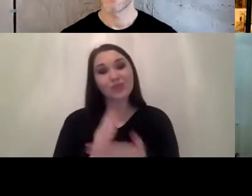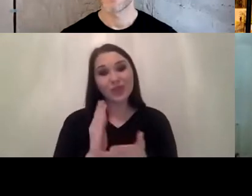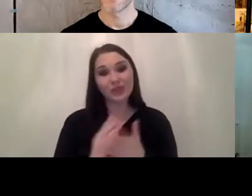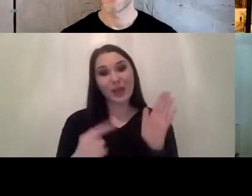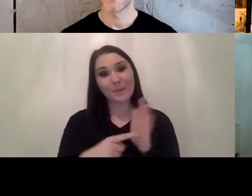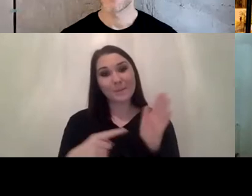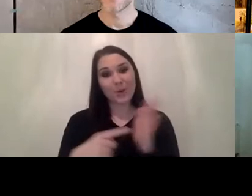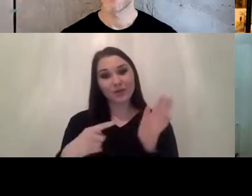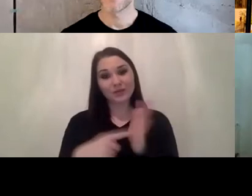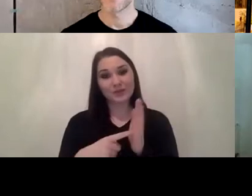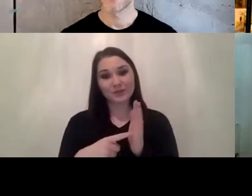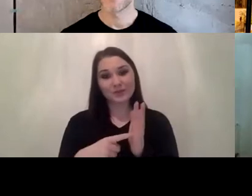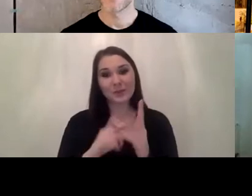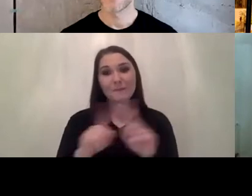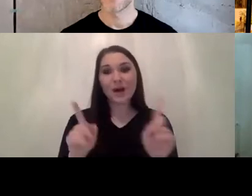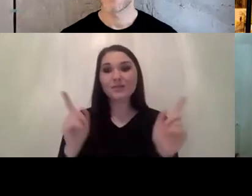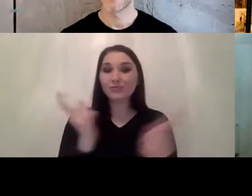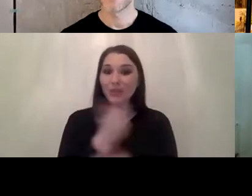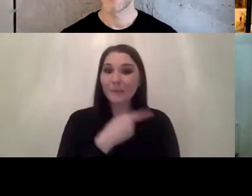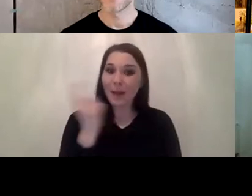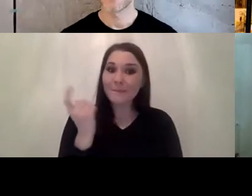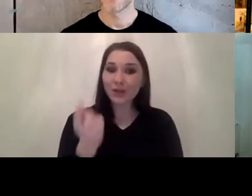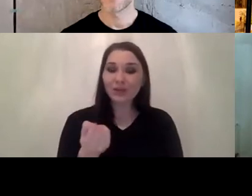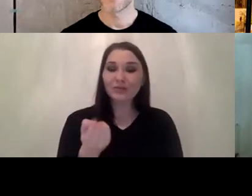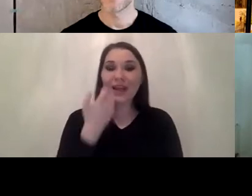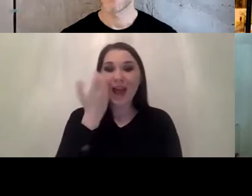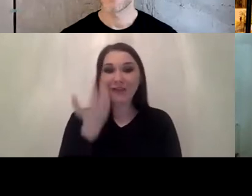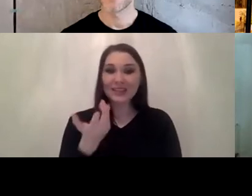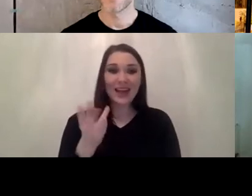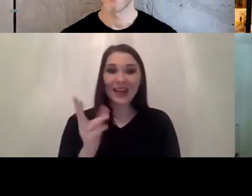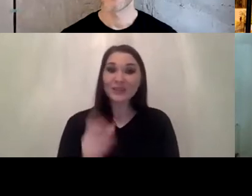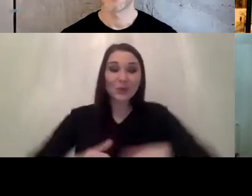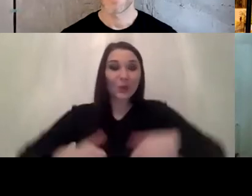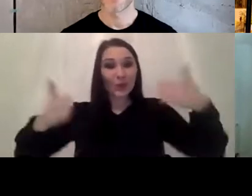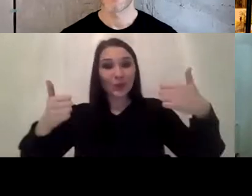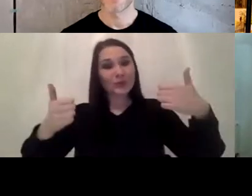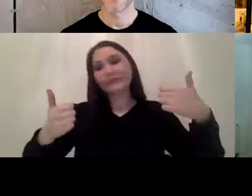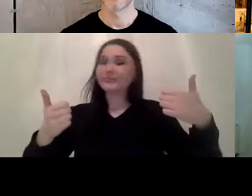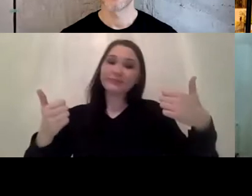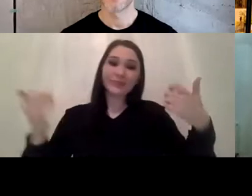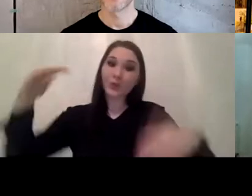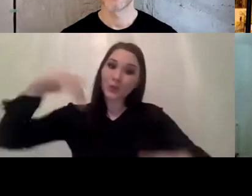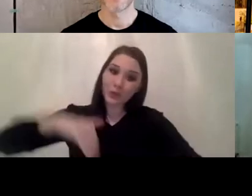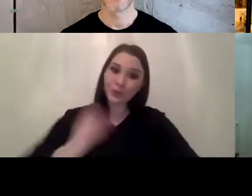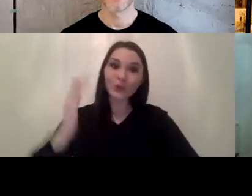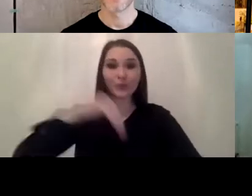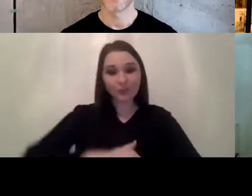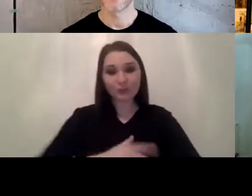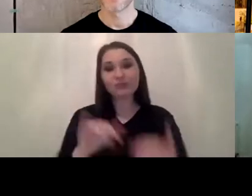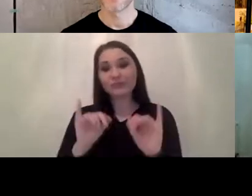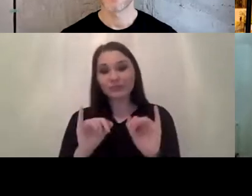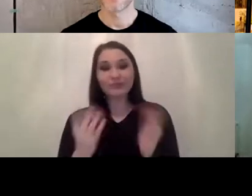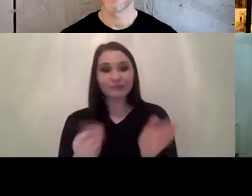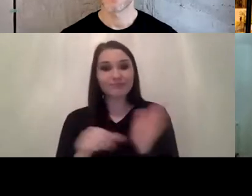fun element. At the same time, remember that every day is not a good day for everyone, and some days are harder than others.